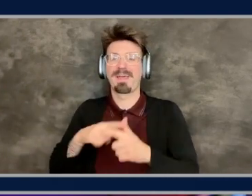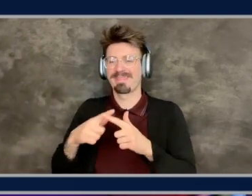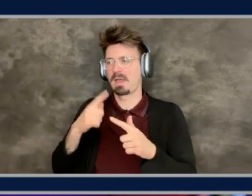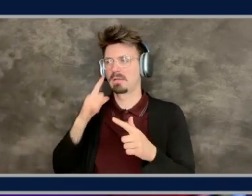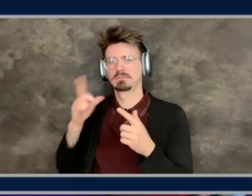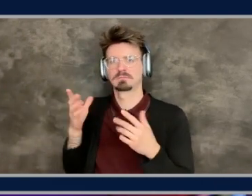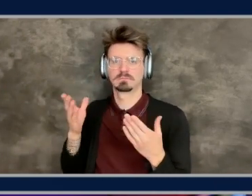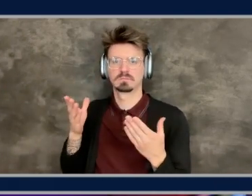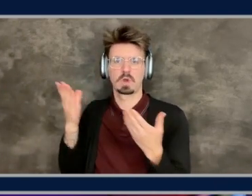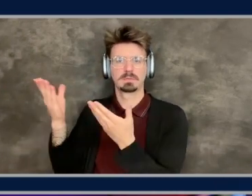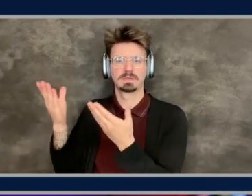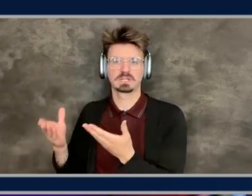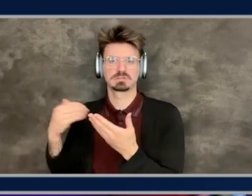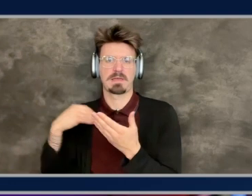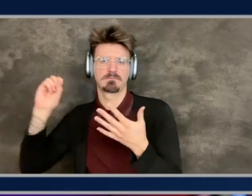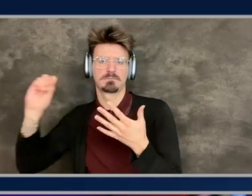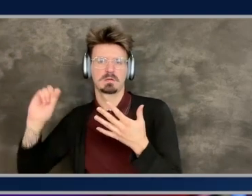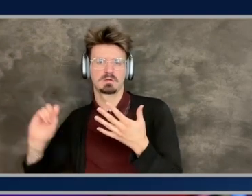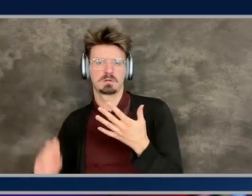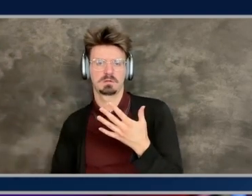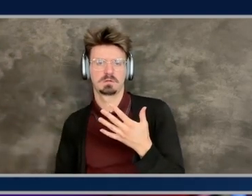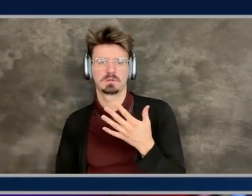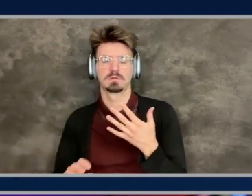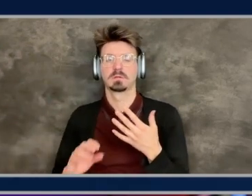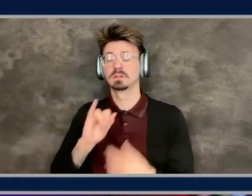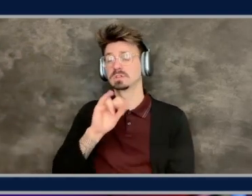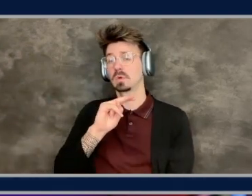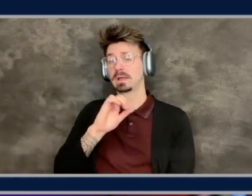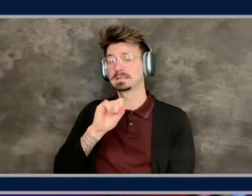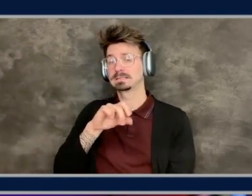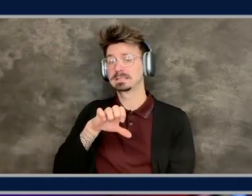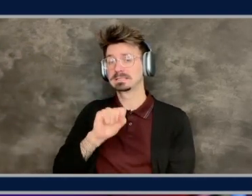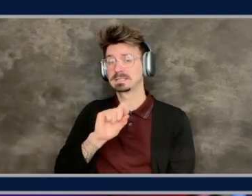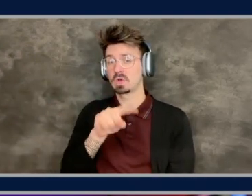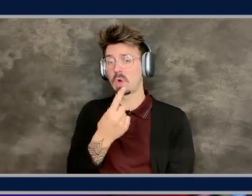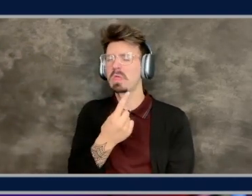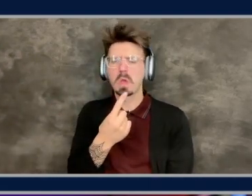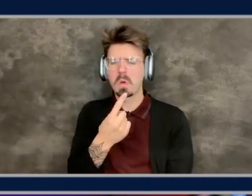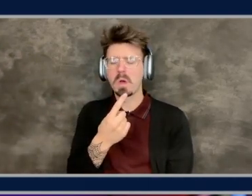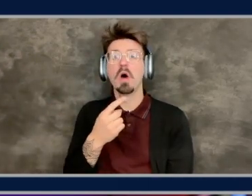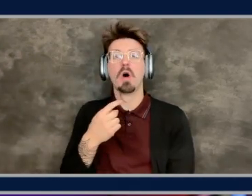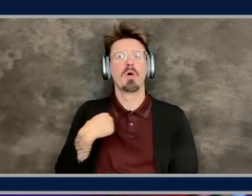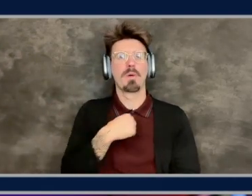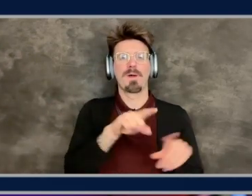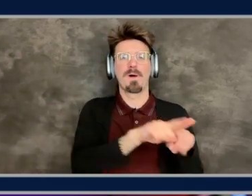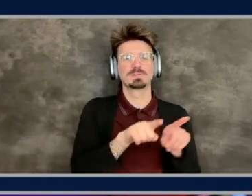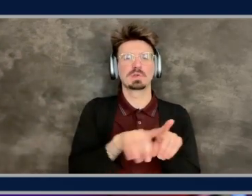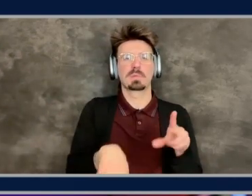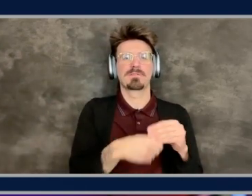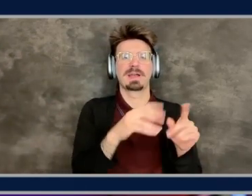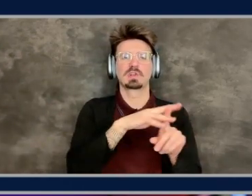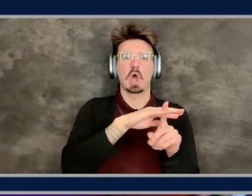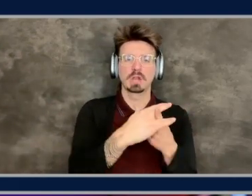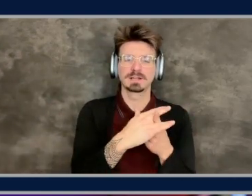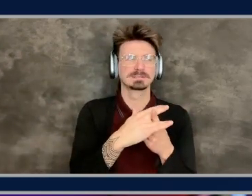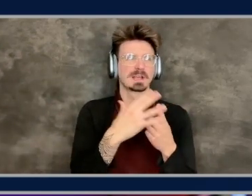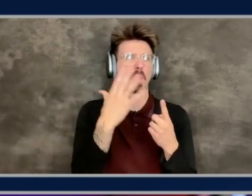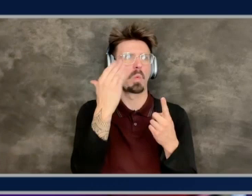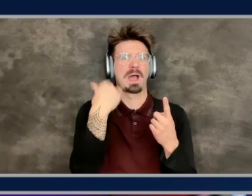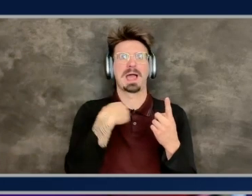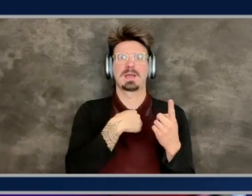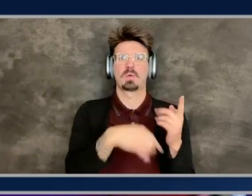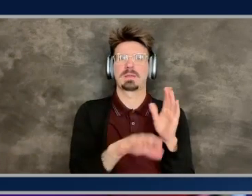listing out those instance families, we're giving you additional context, teaching you about why or kind of just giving you the rationale of why we chose those things.